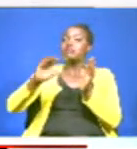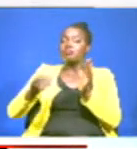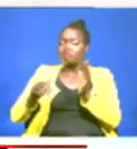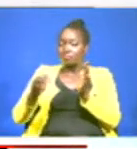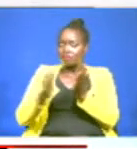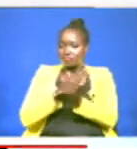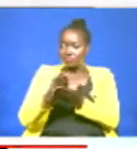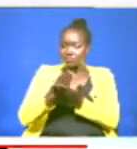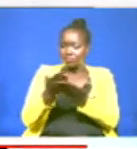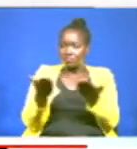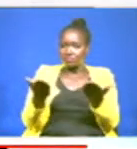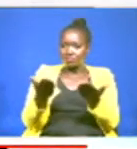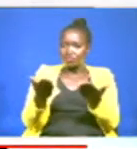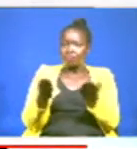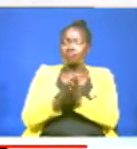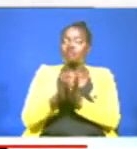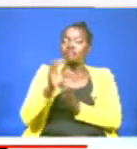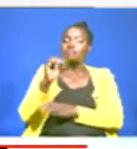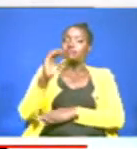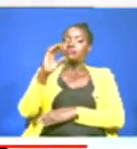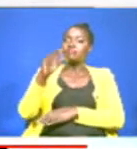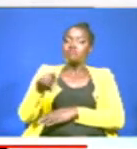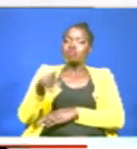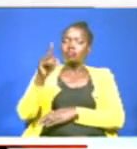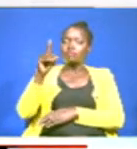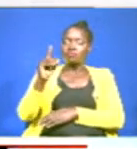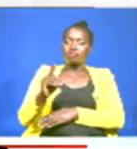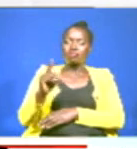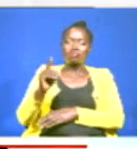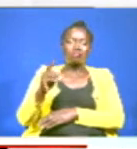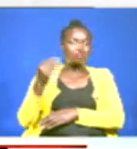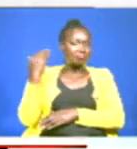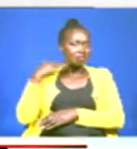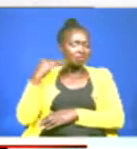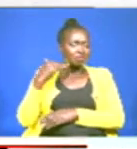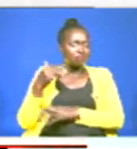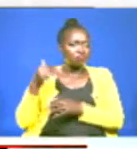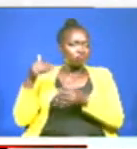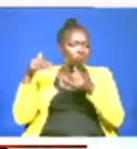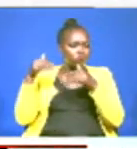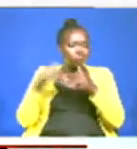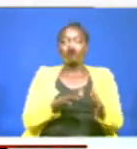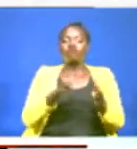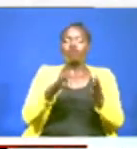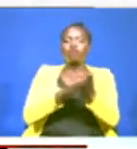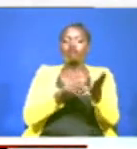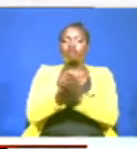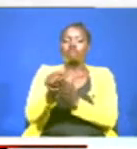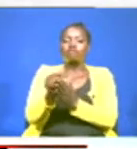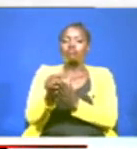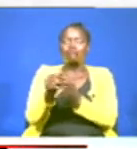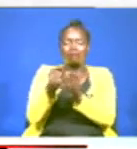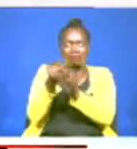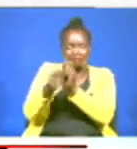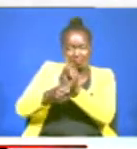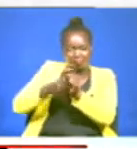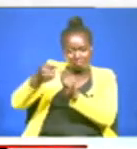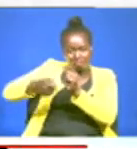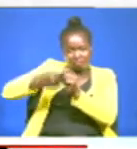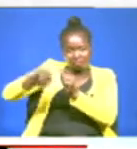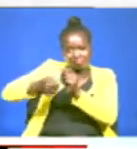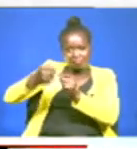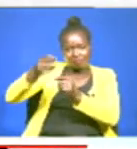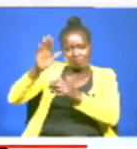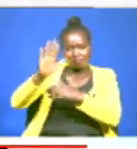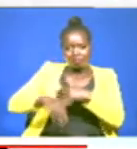Matungulu OCPD Peter Omondi said a gang of criminals invaded the supermarket, dug through its wall, and ransacked